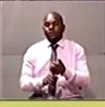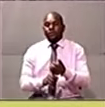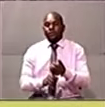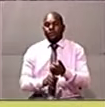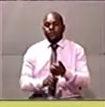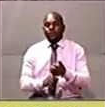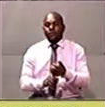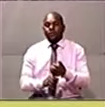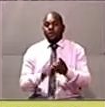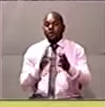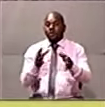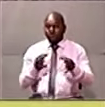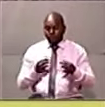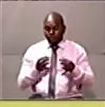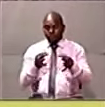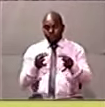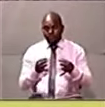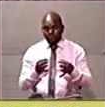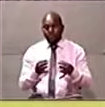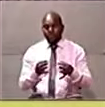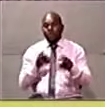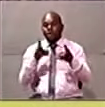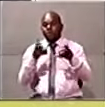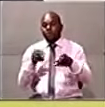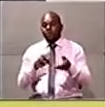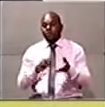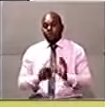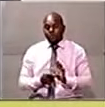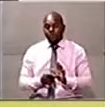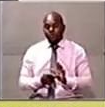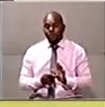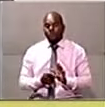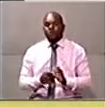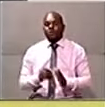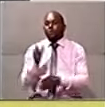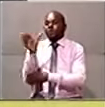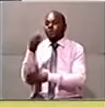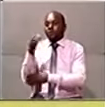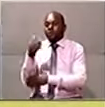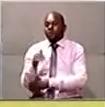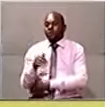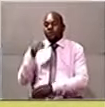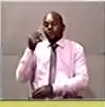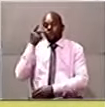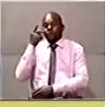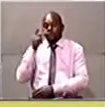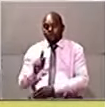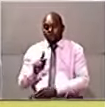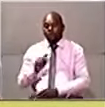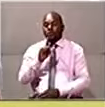from the financial perspective of the project. The envoy of South Korea, led by the Deputy Ambassador Lee